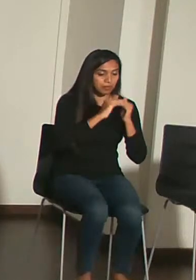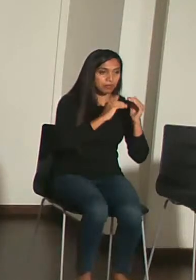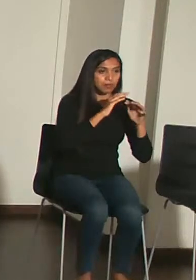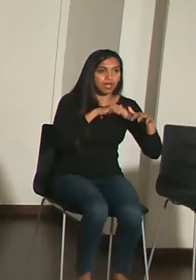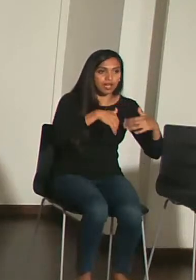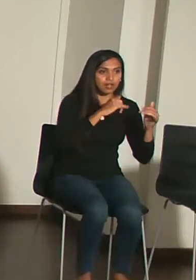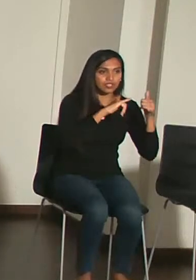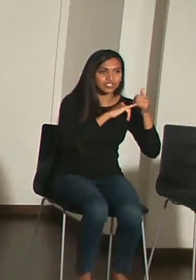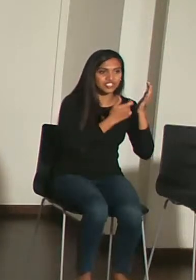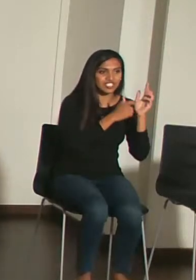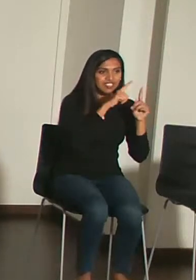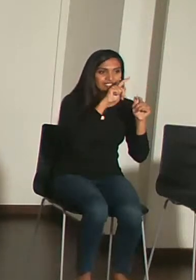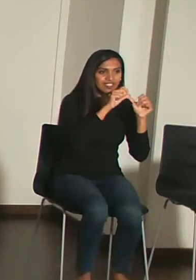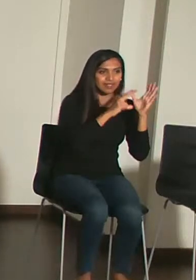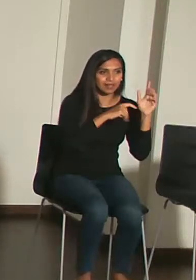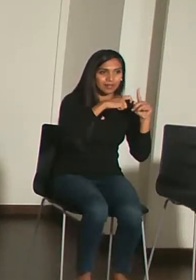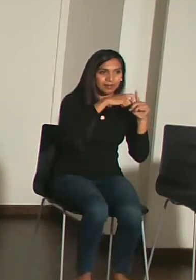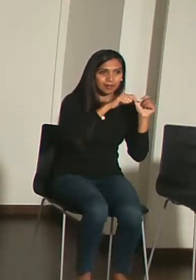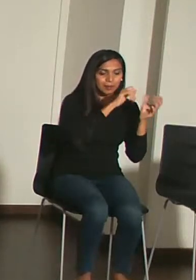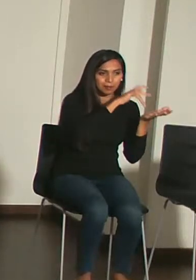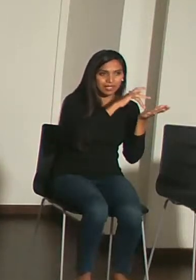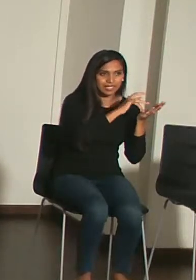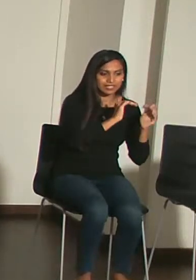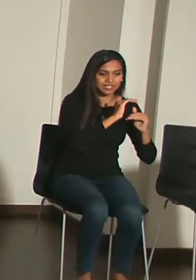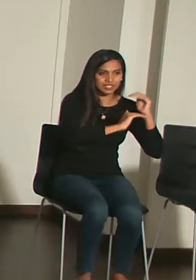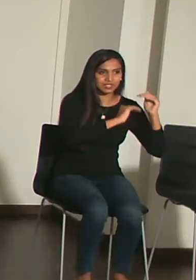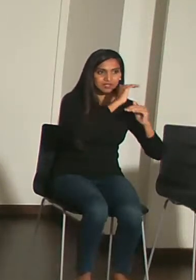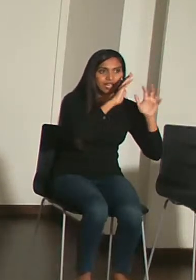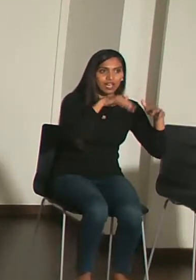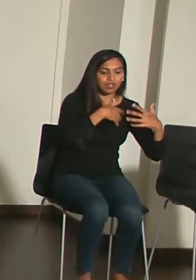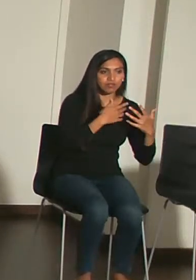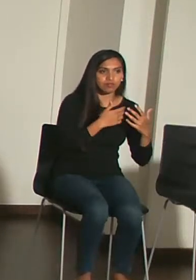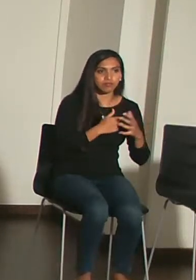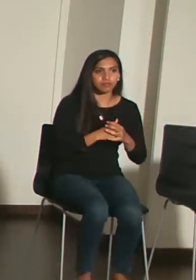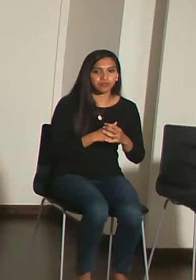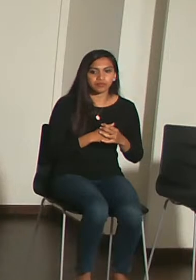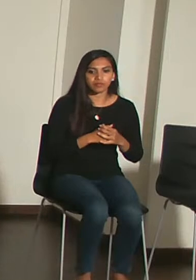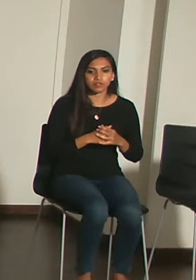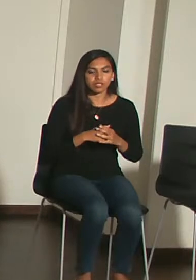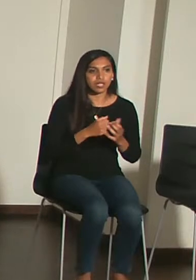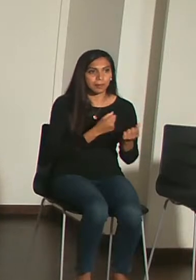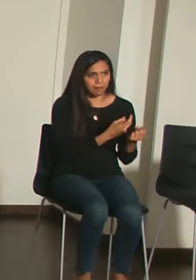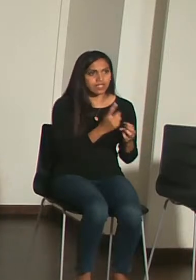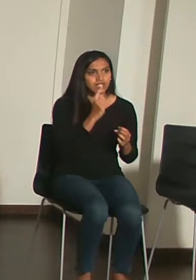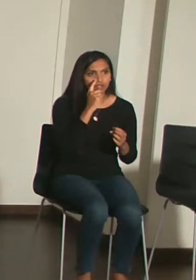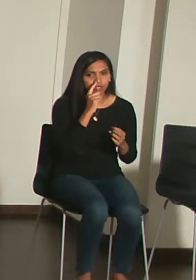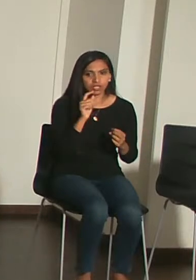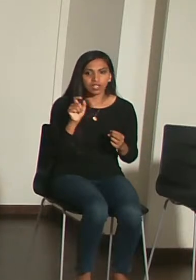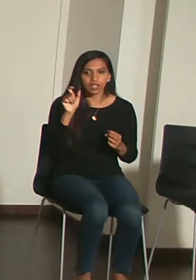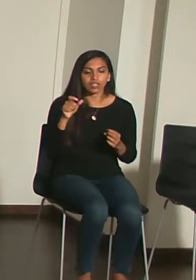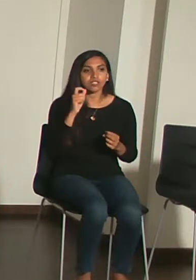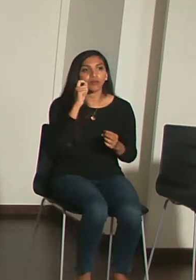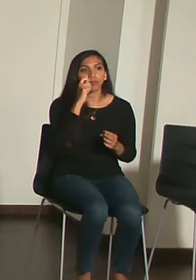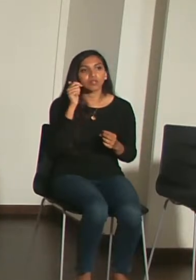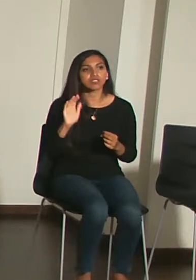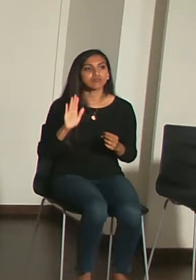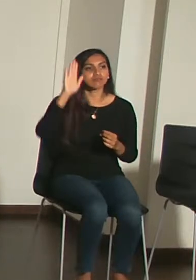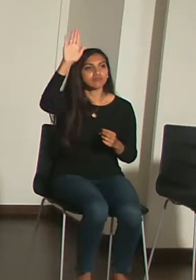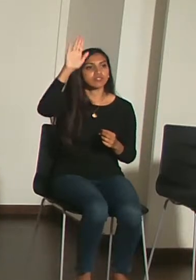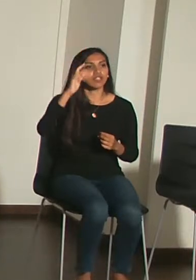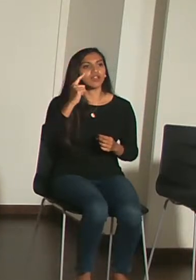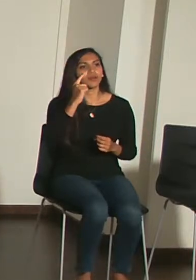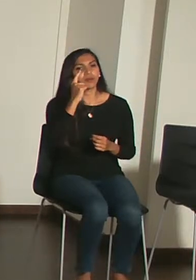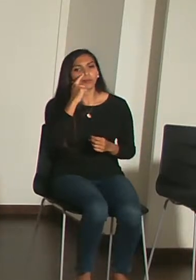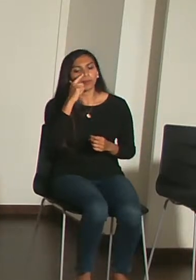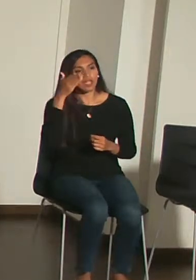And there was another student in the group that said, "No, but I mean, there are women who smoke these days,